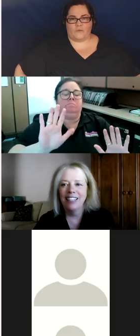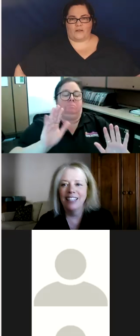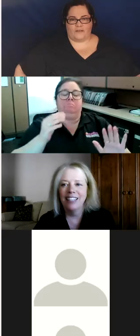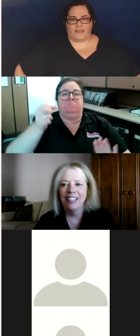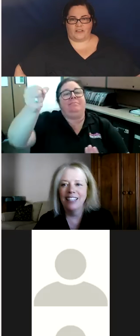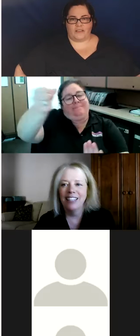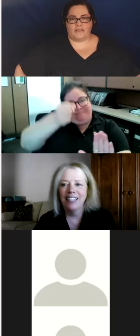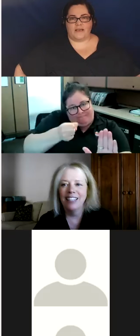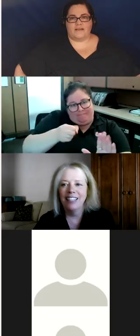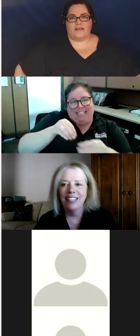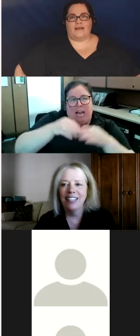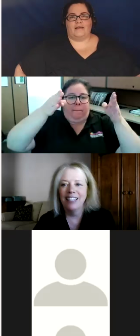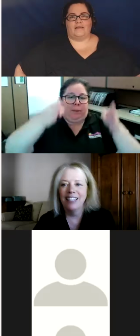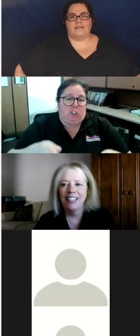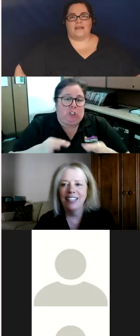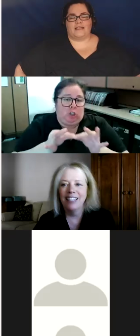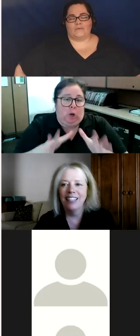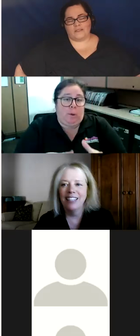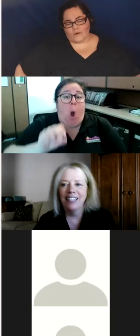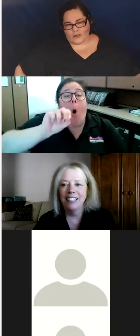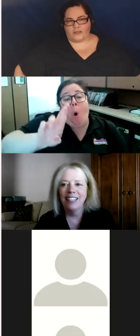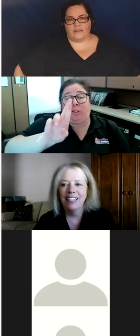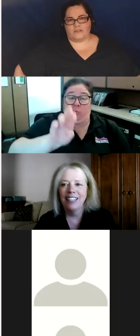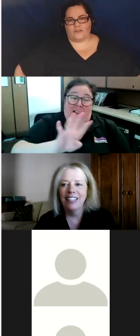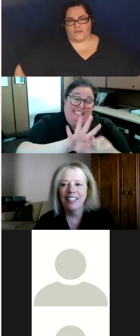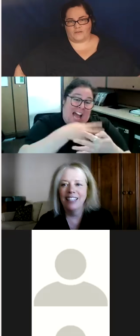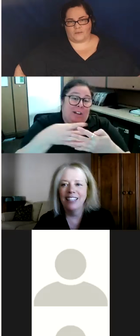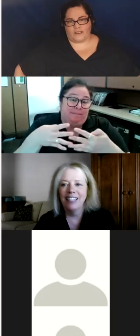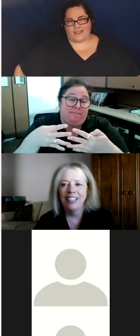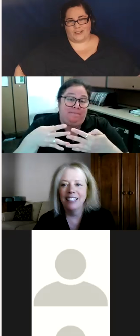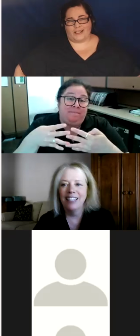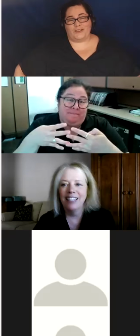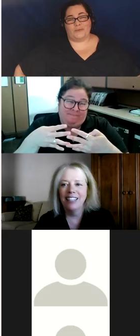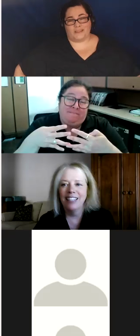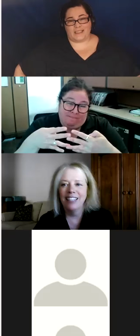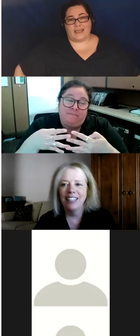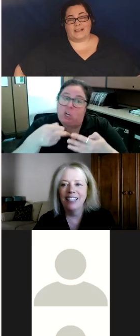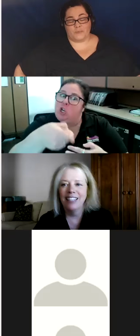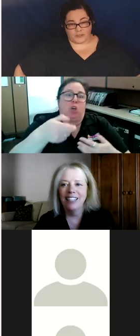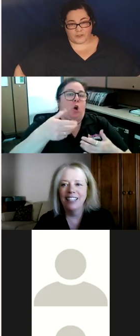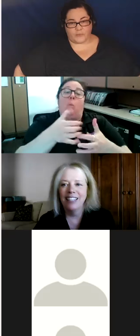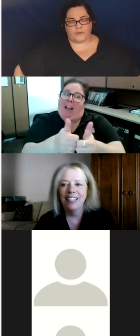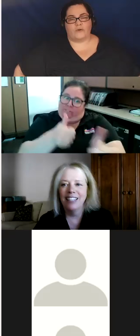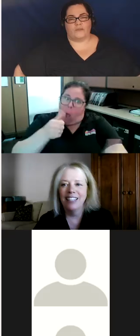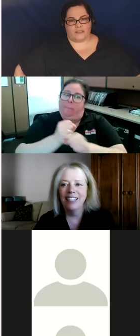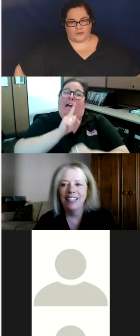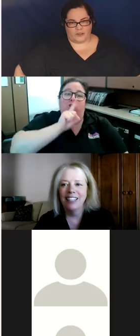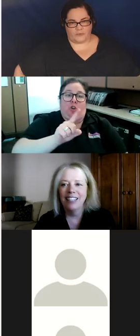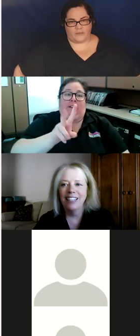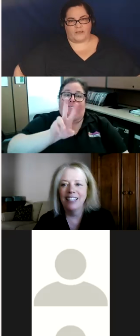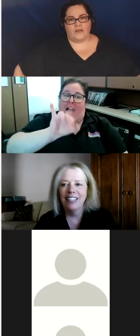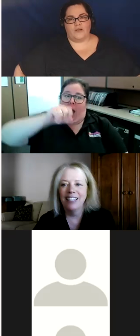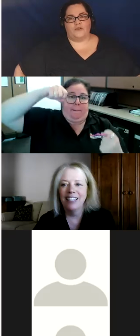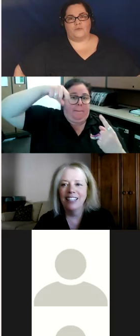these qualifications, then it was no longer considered effective communication, and you will need to get an in-person interpreter or reschedule